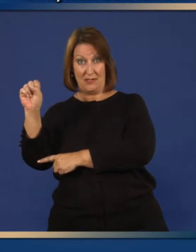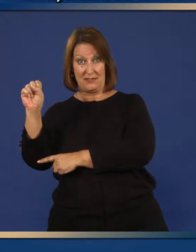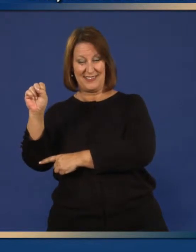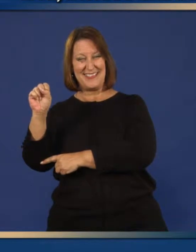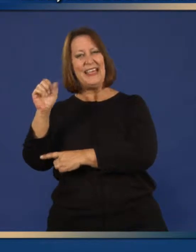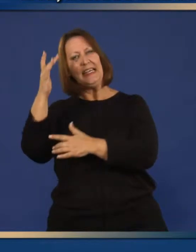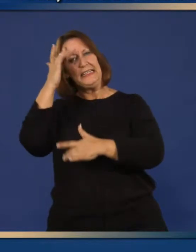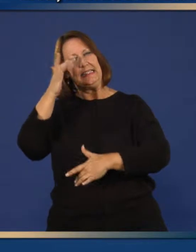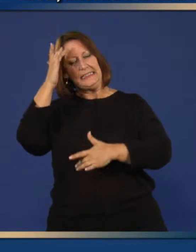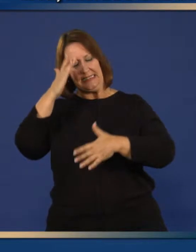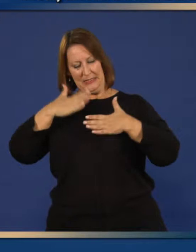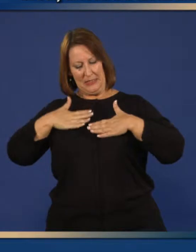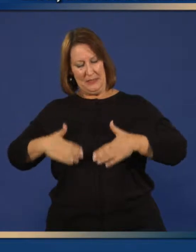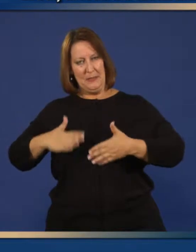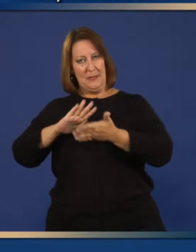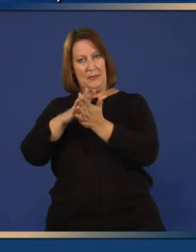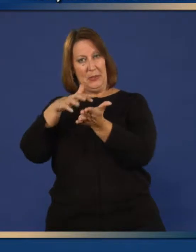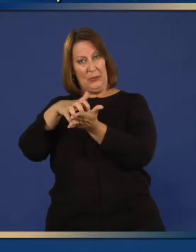GBS.